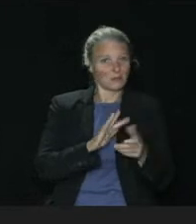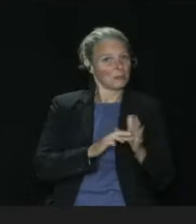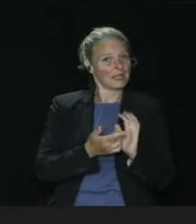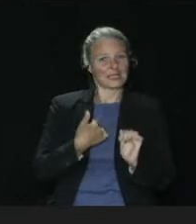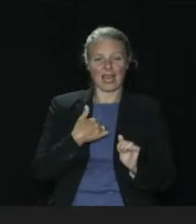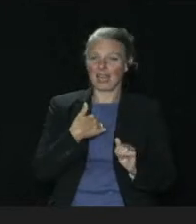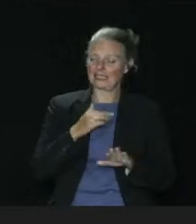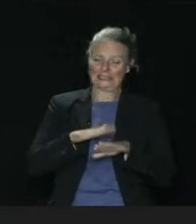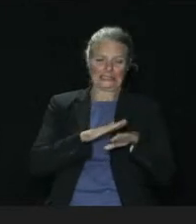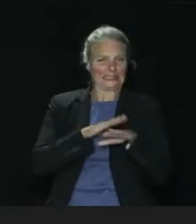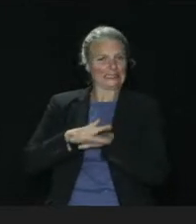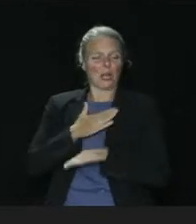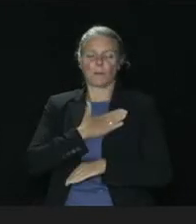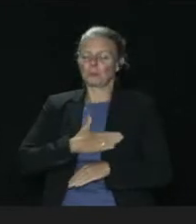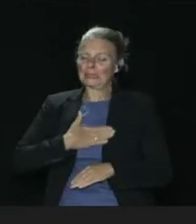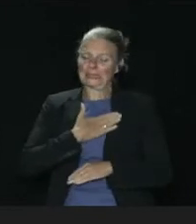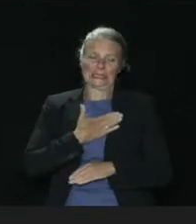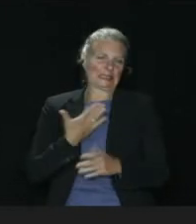sure.